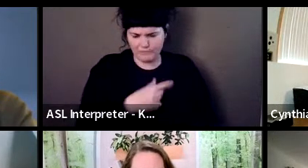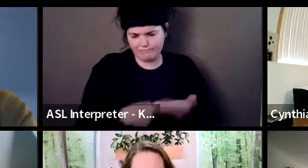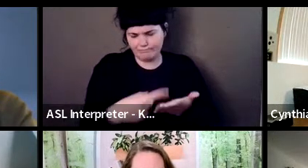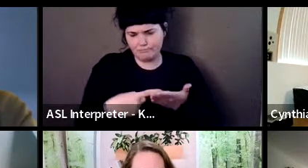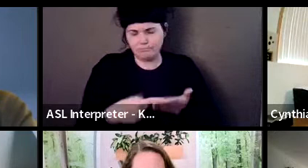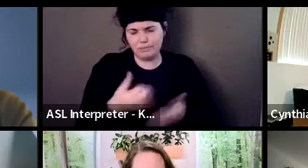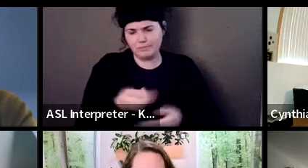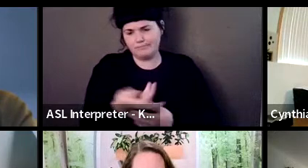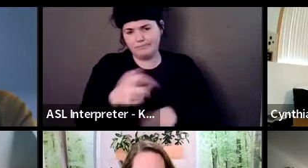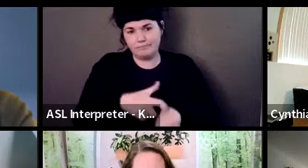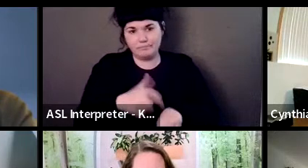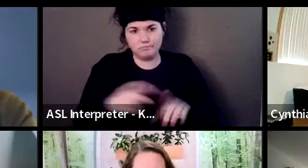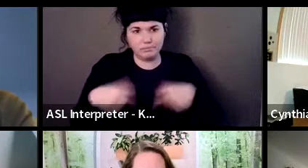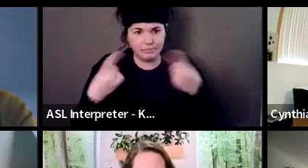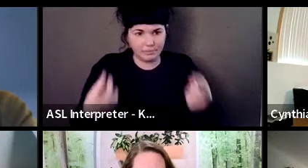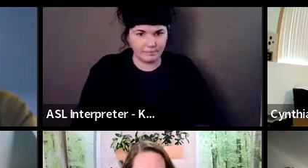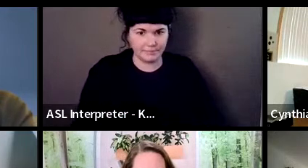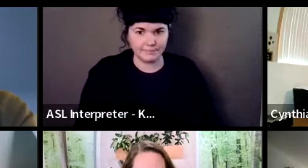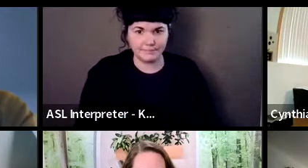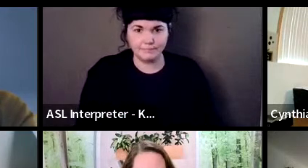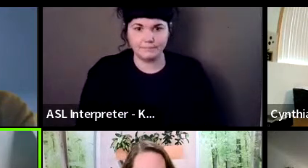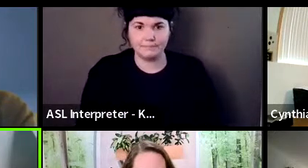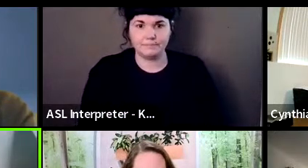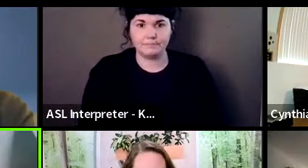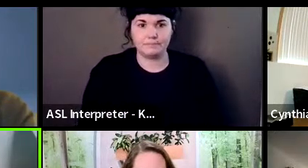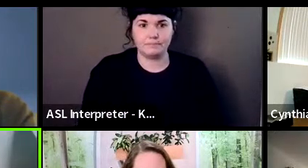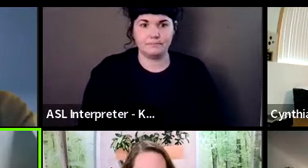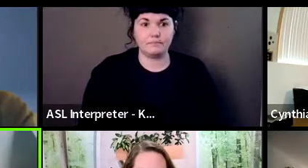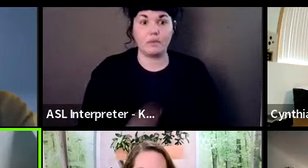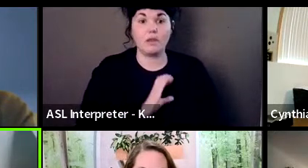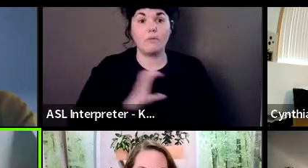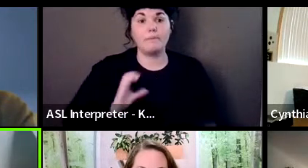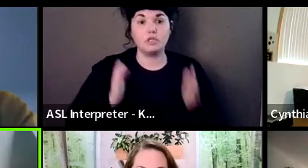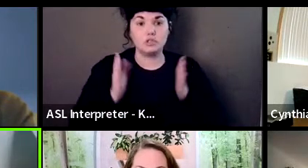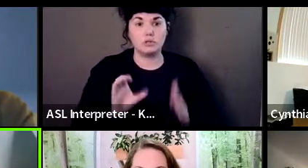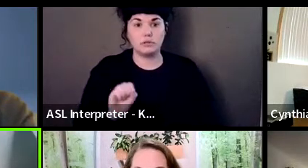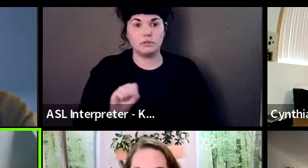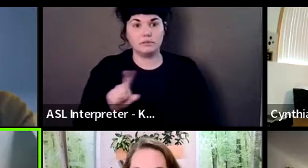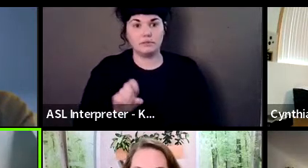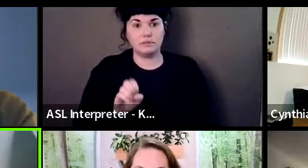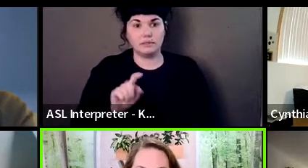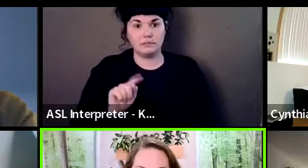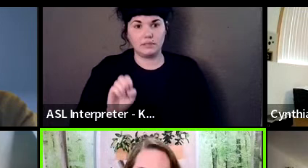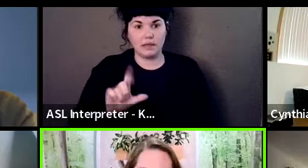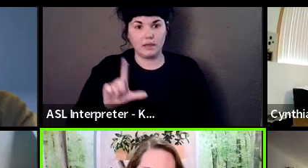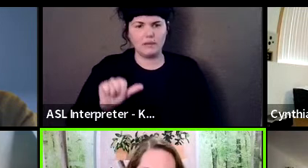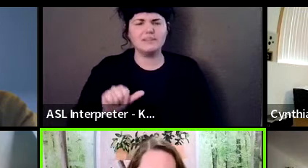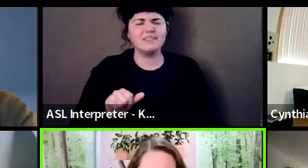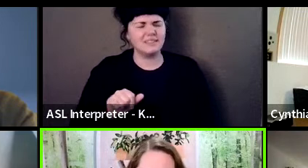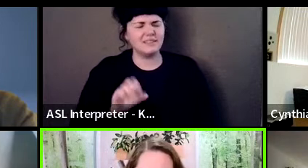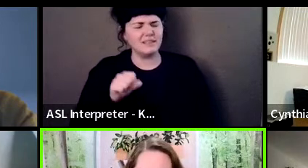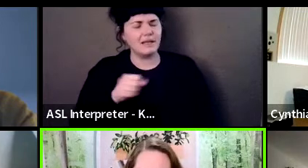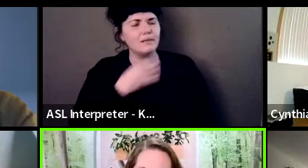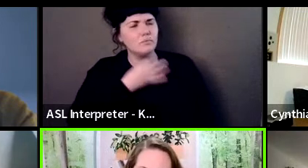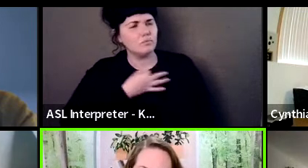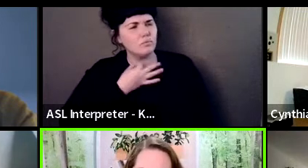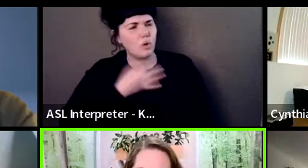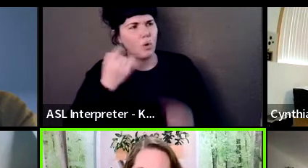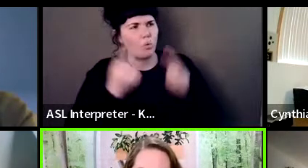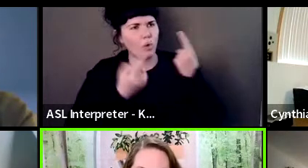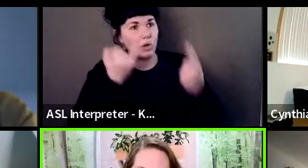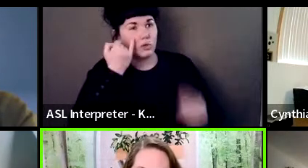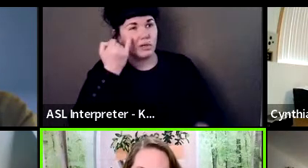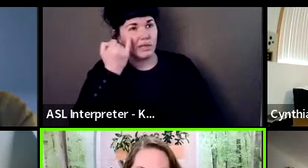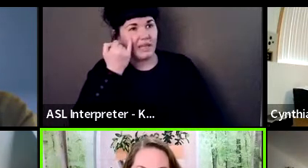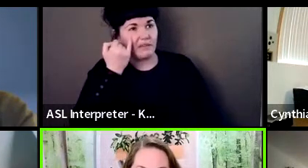Commissioner Zatella? I'm just wondering if there was any discussion about